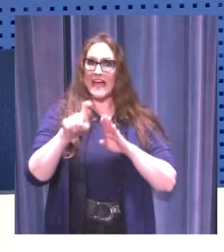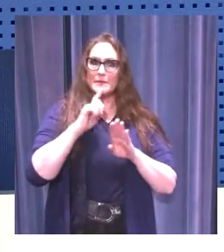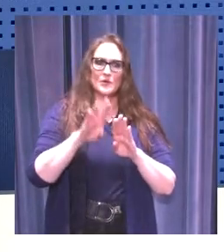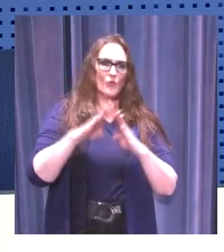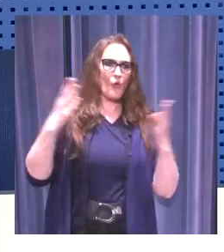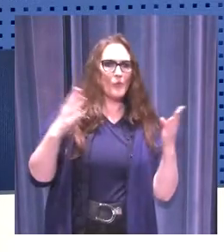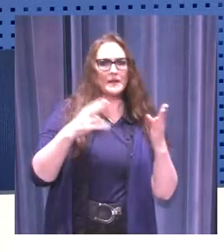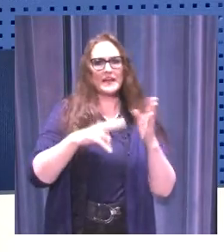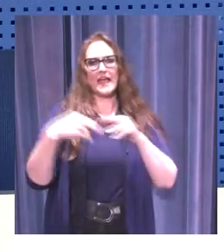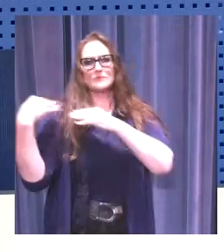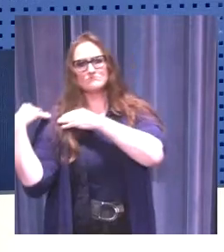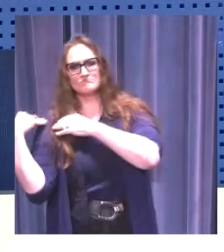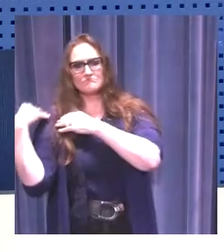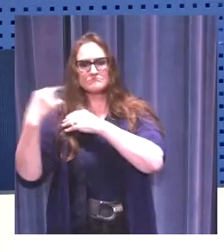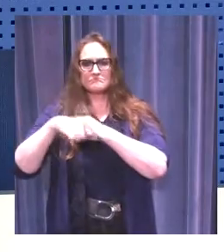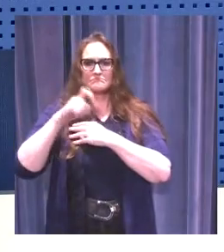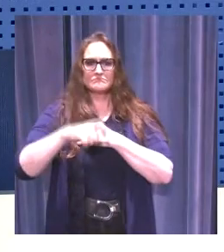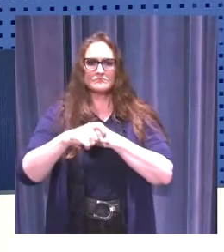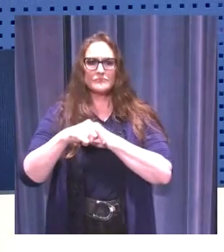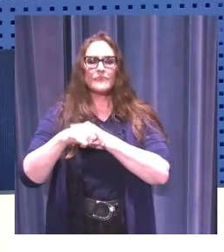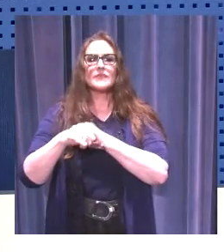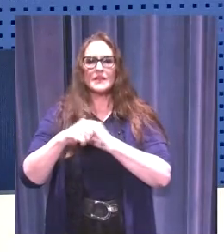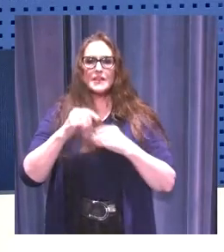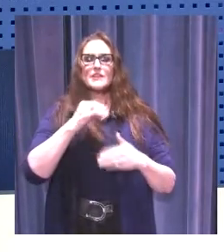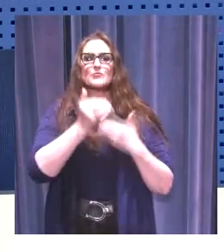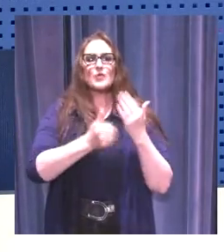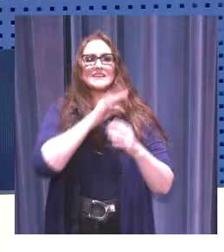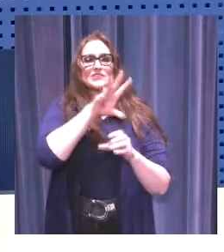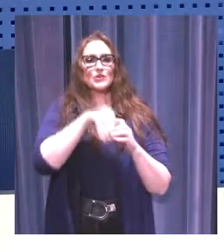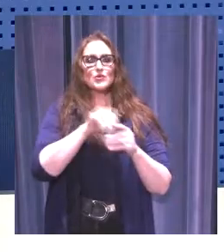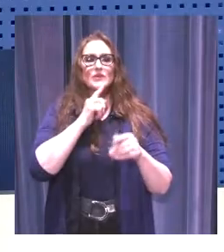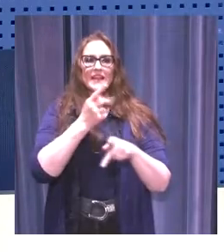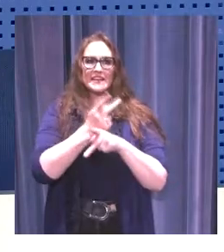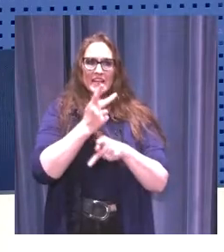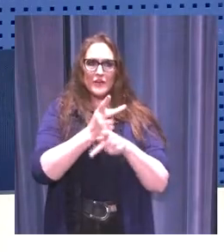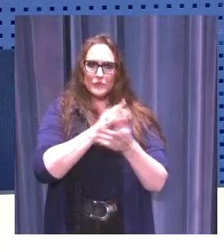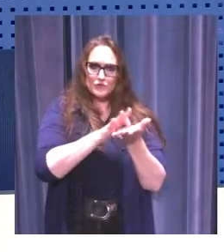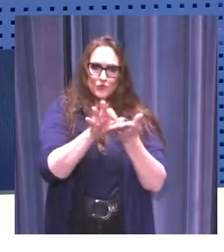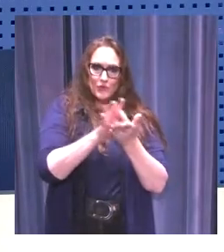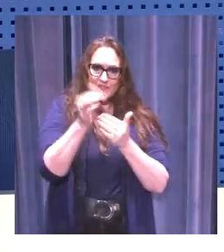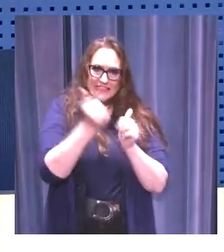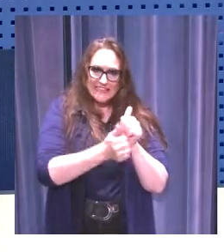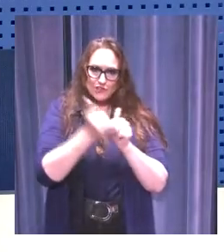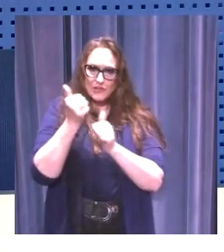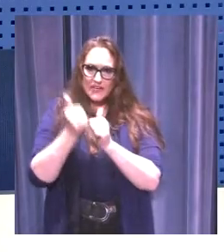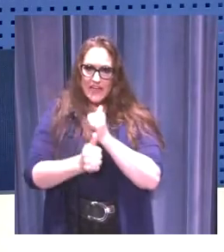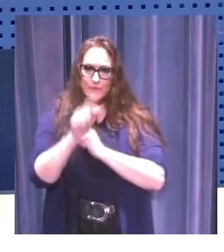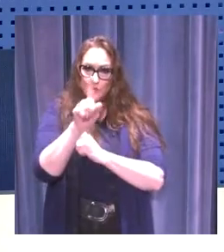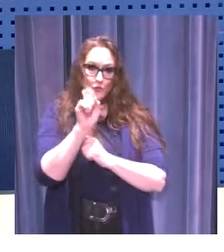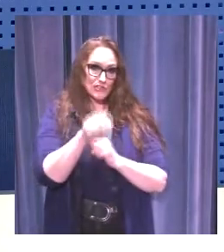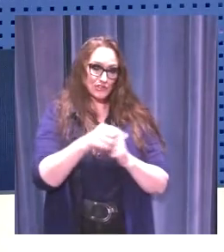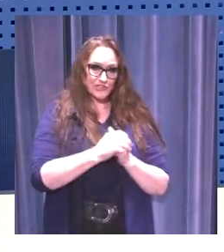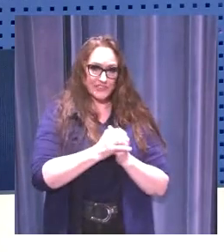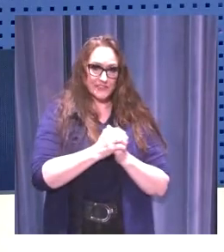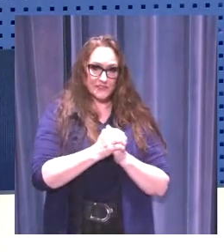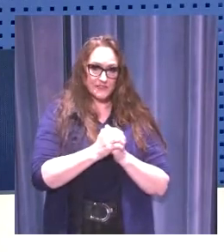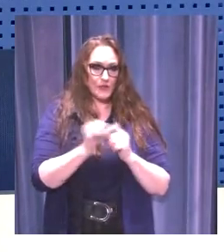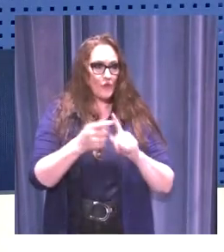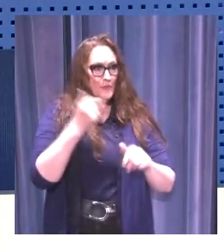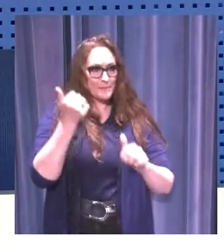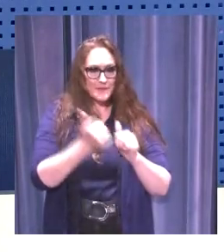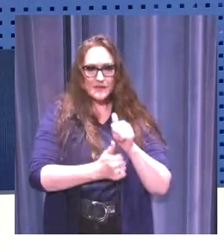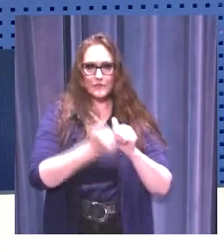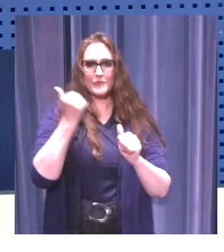be, these processes included a careful scoring of each and every question from